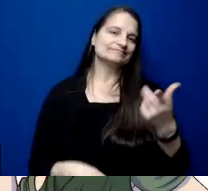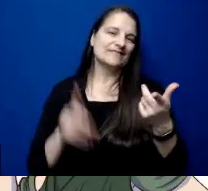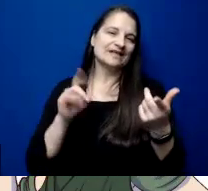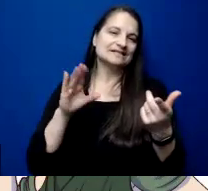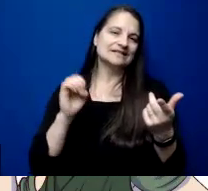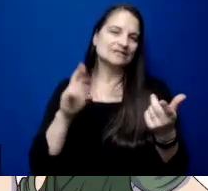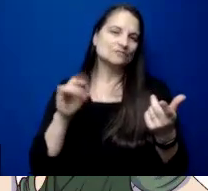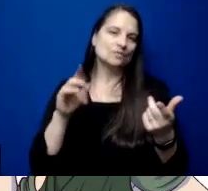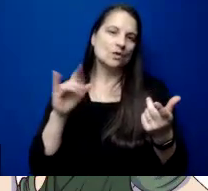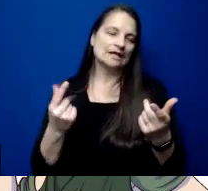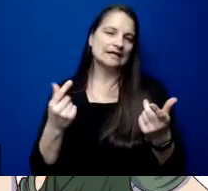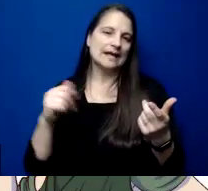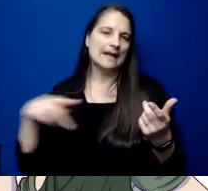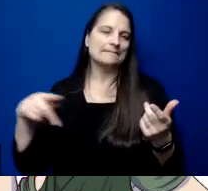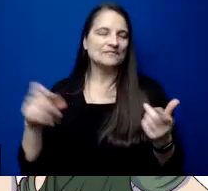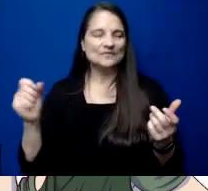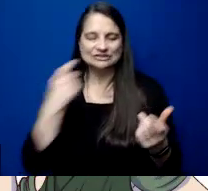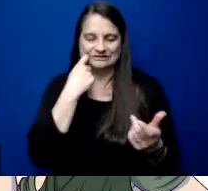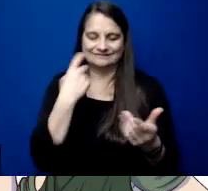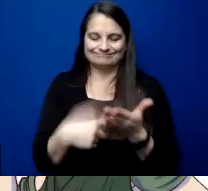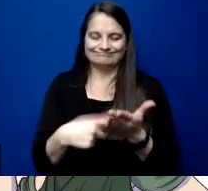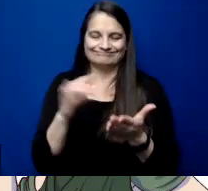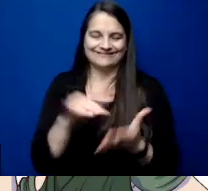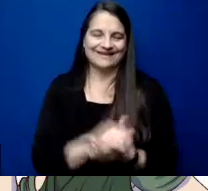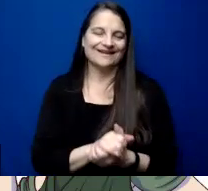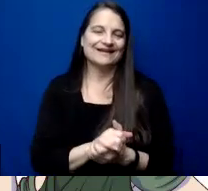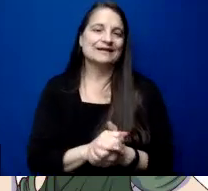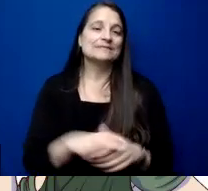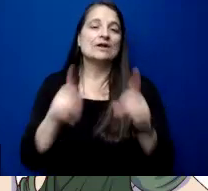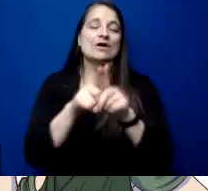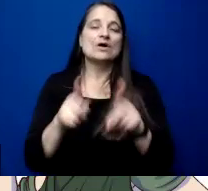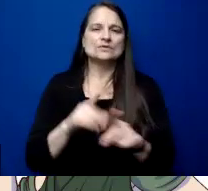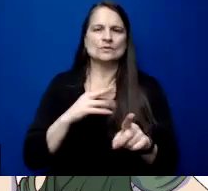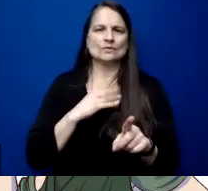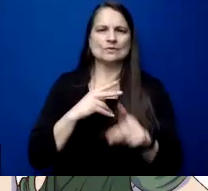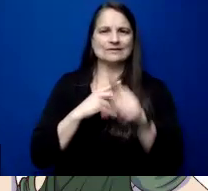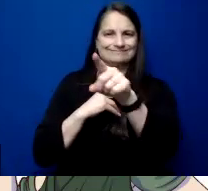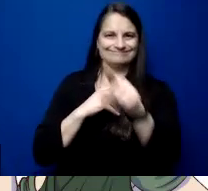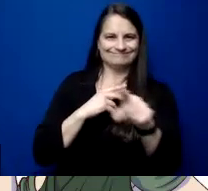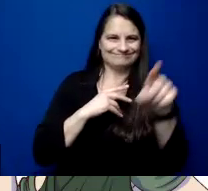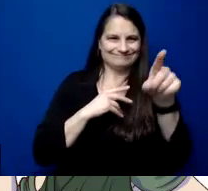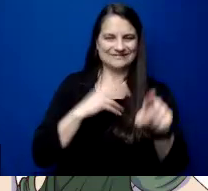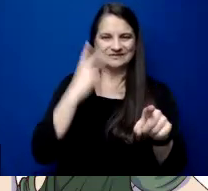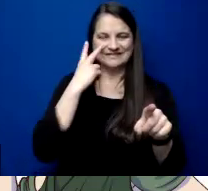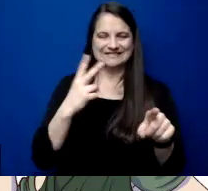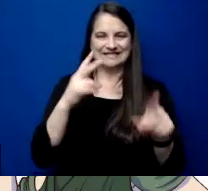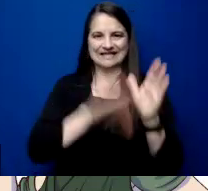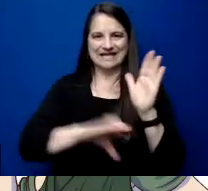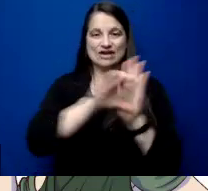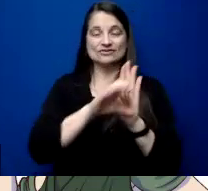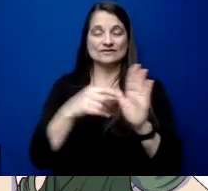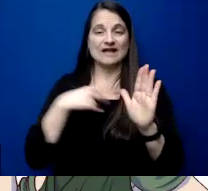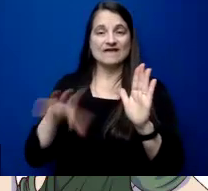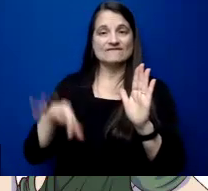something that we just talked about. And on the slide, there's also some really cool images of D&D characters that I found on